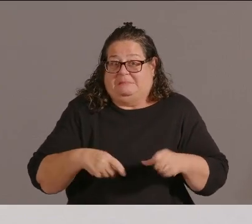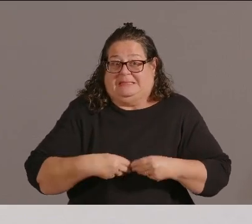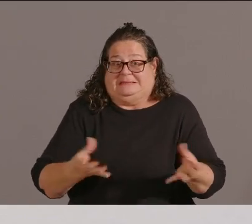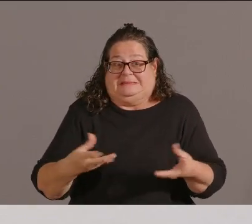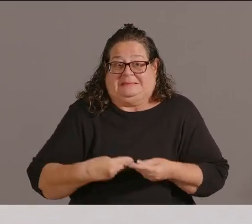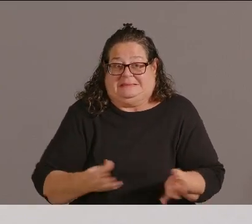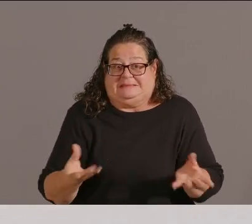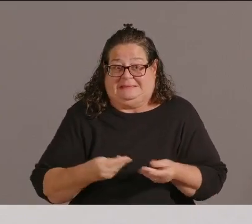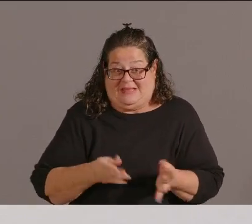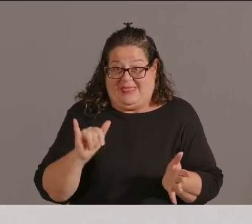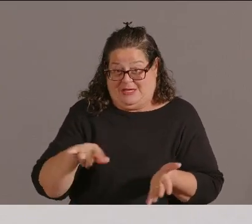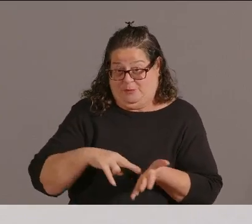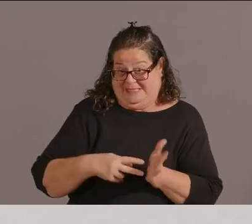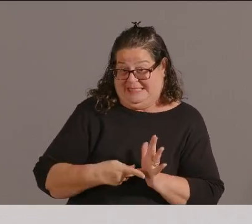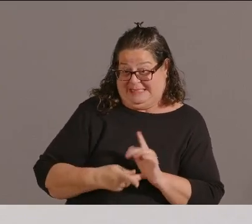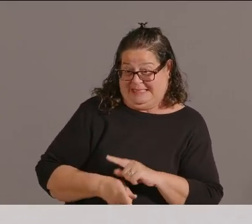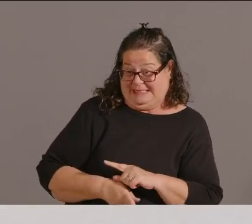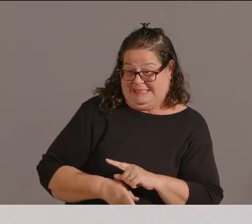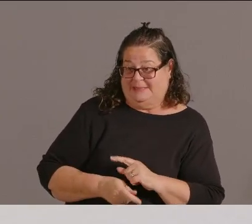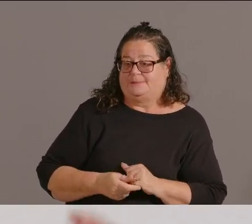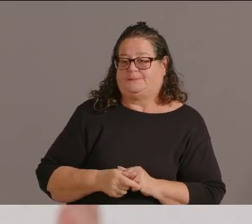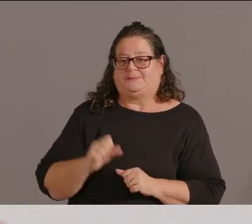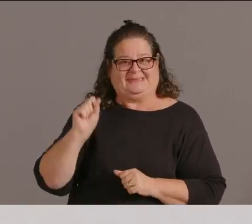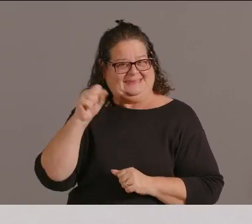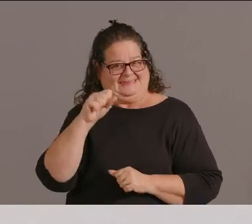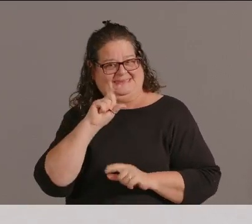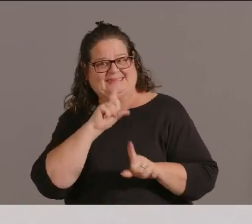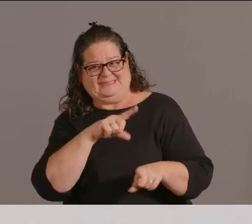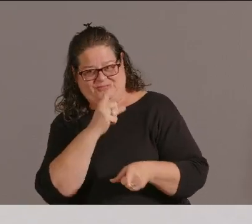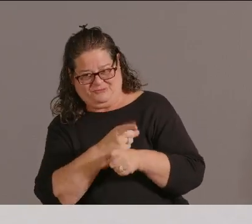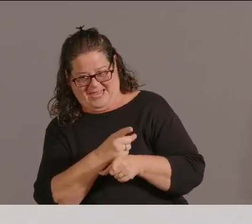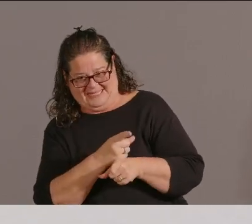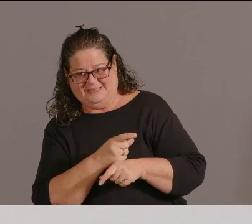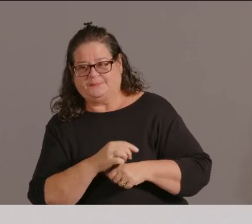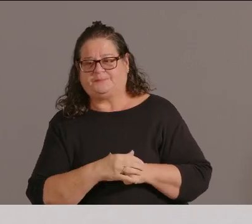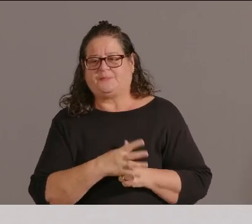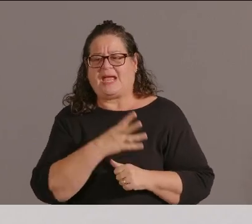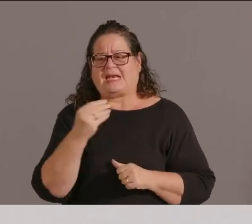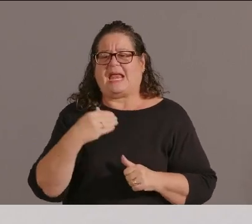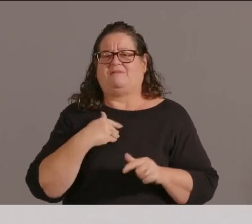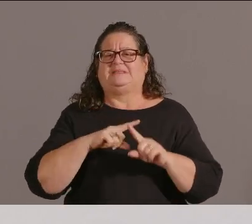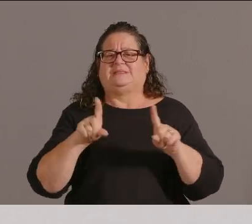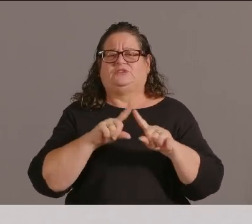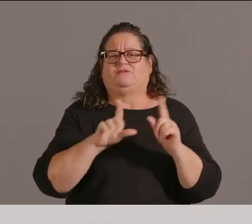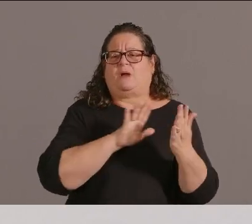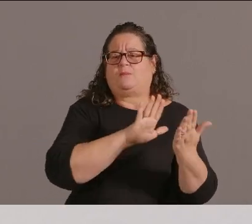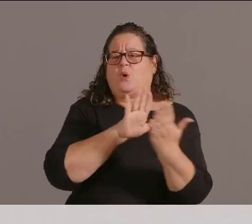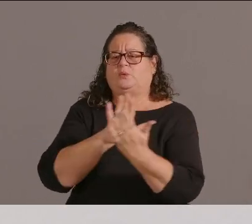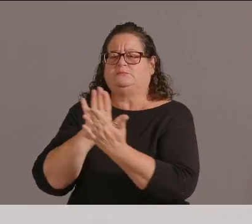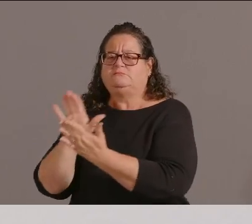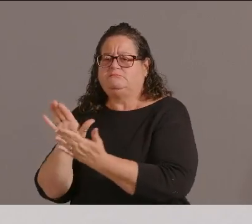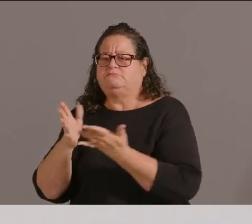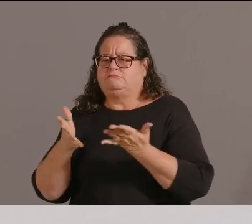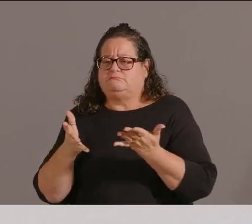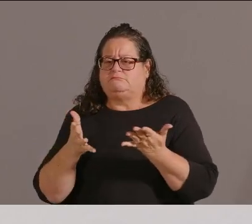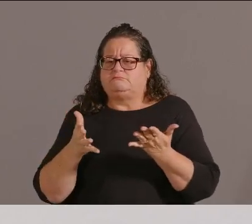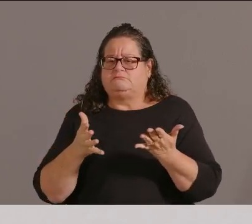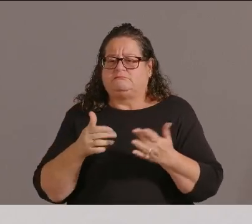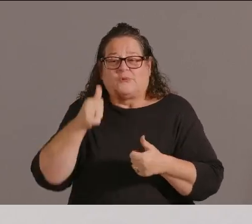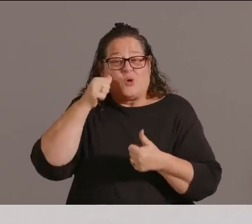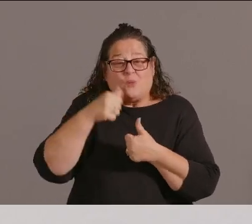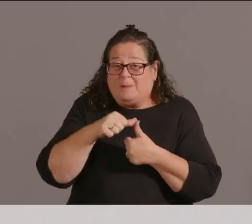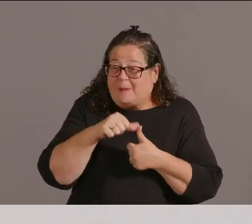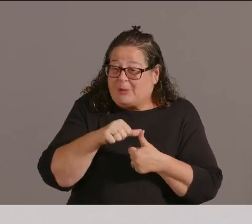we're looking at it, it's a multi-pronged approach. So, some of the individuals in those groups have already been vaccinated, whether